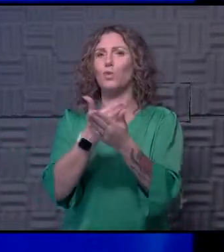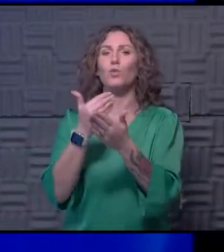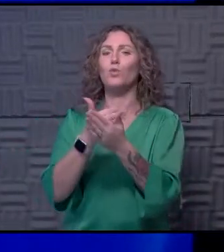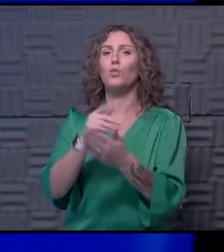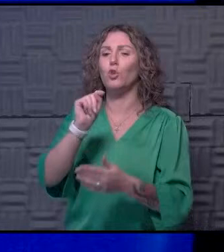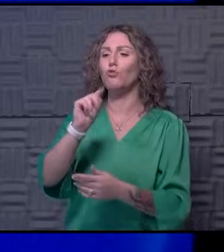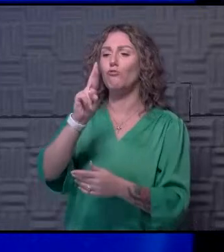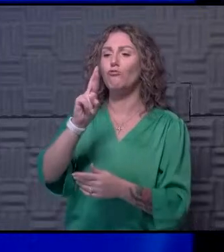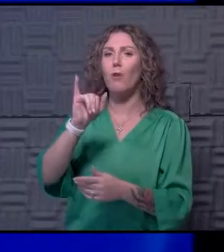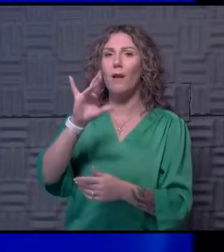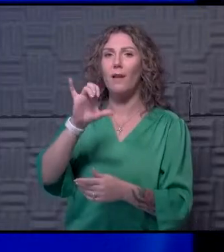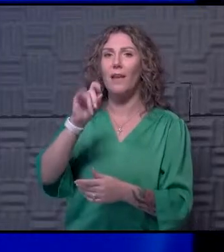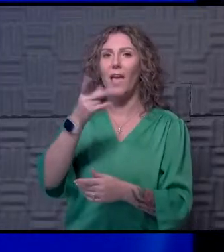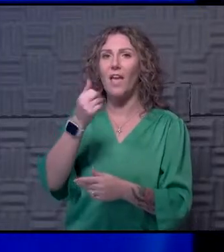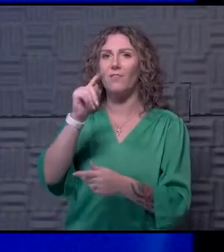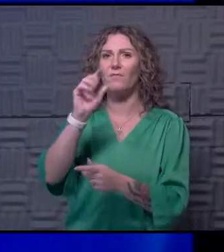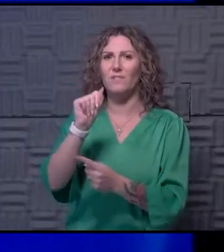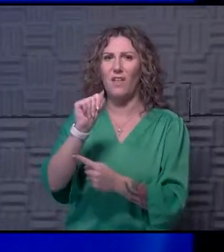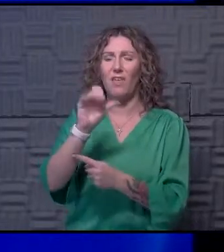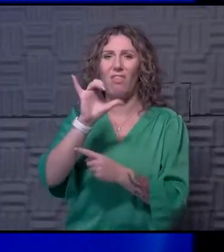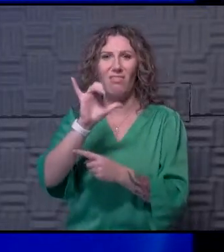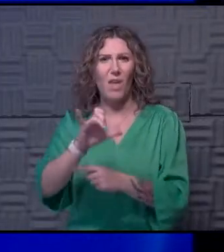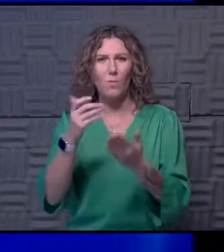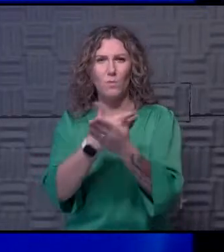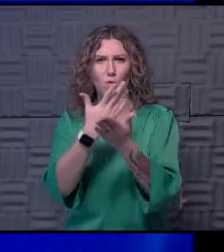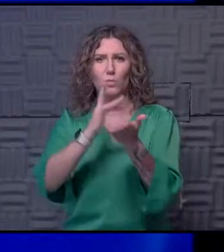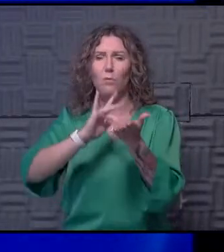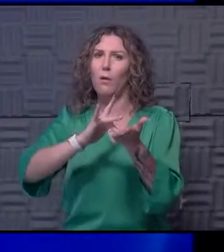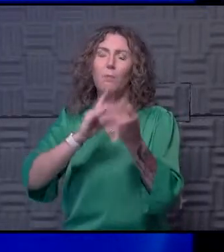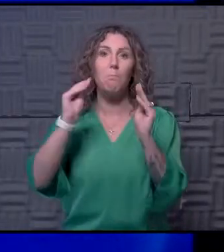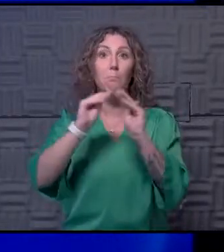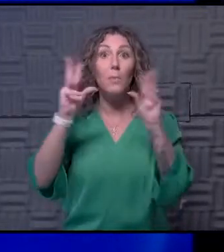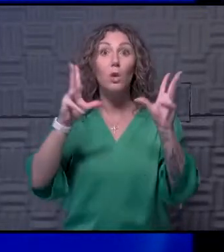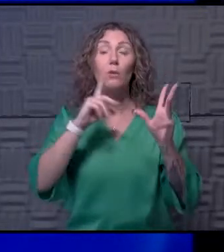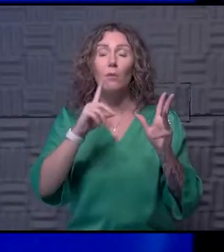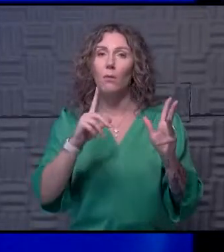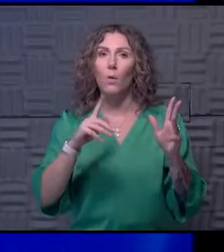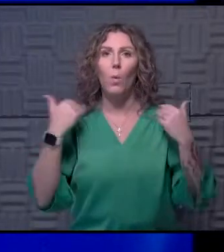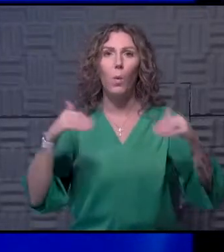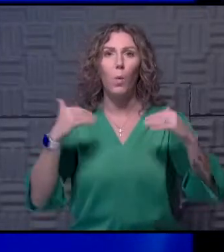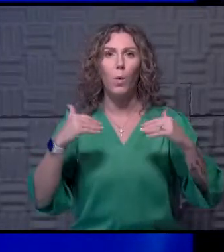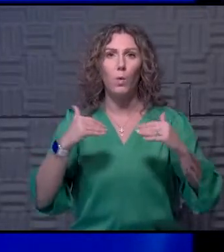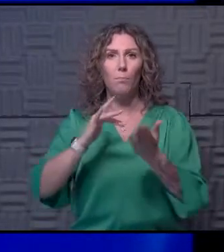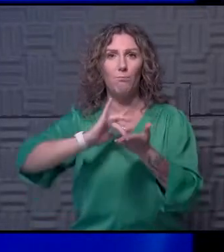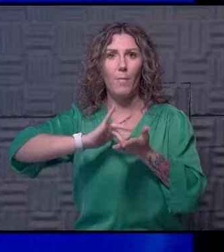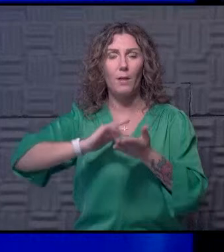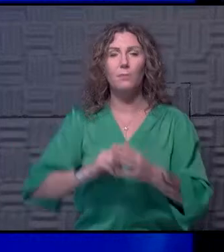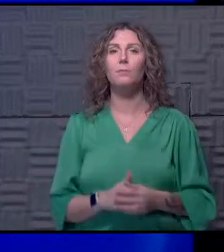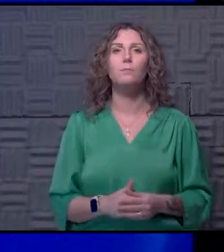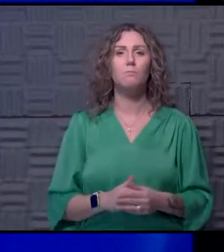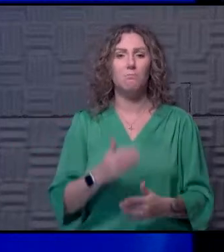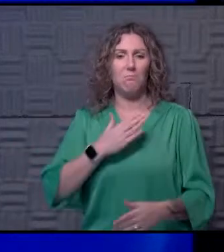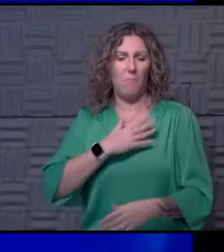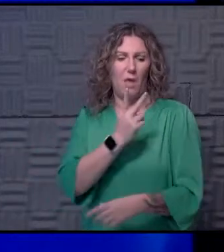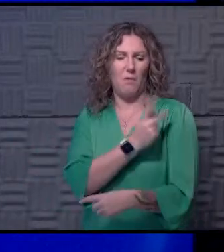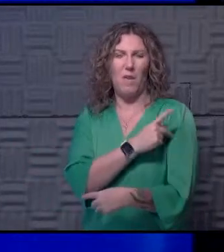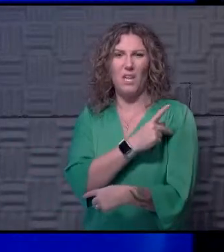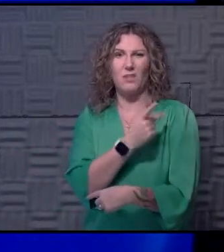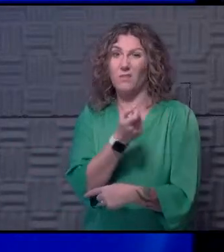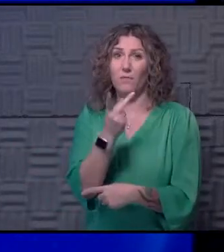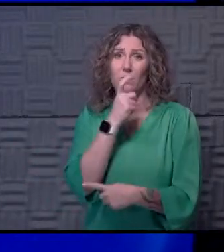And Trikafta is a game-changing drug in CF. It's a miracle Absolutely. drug. And some of my patients wouldn't take